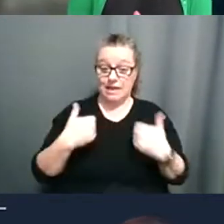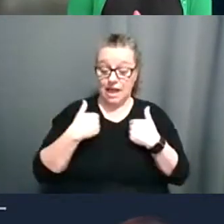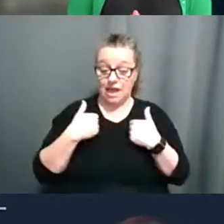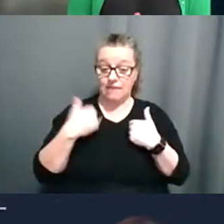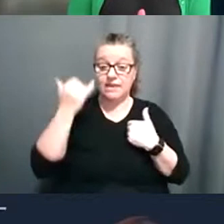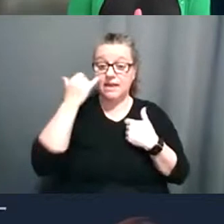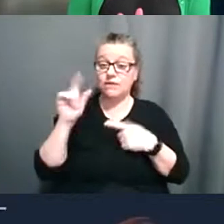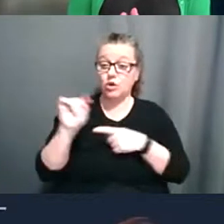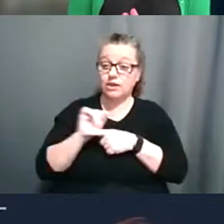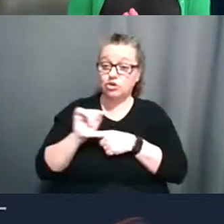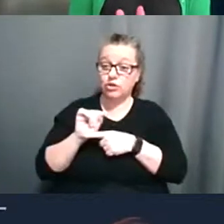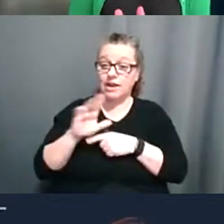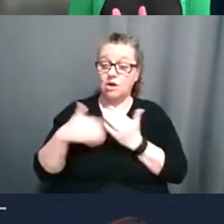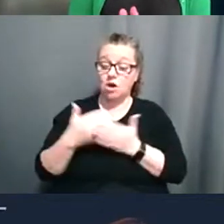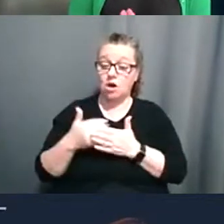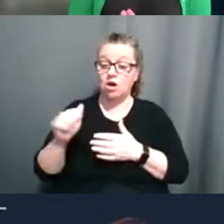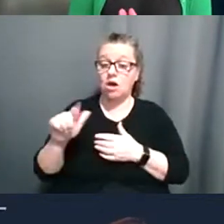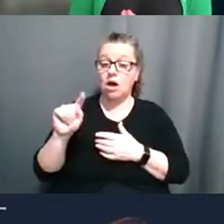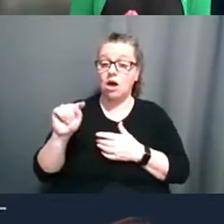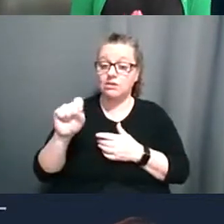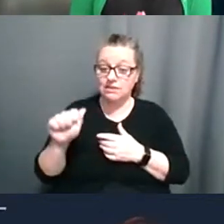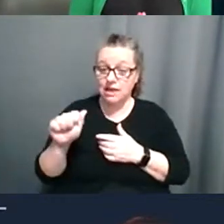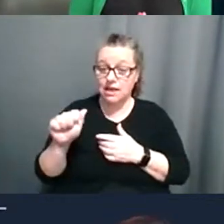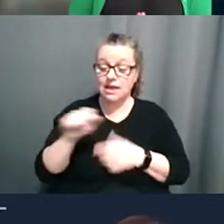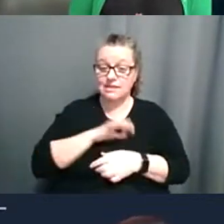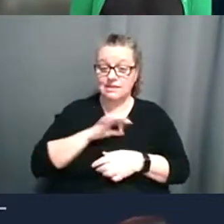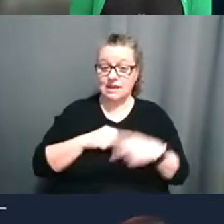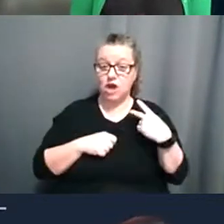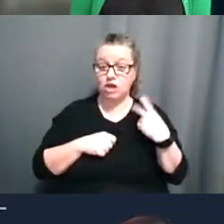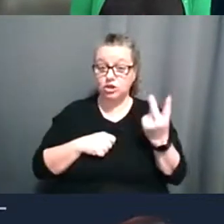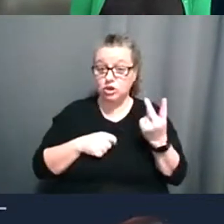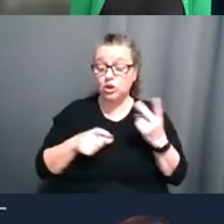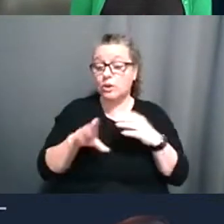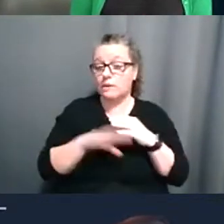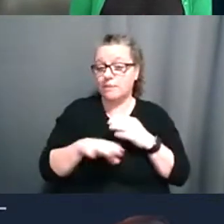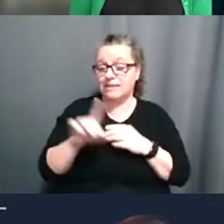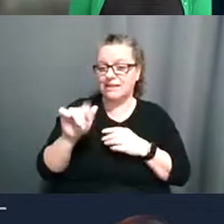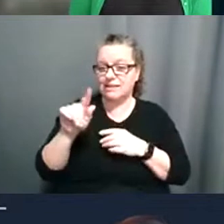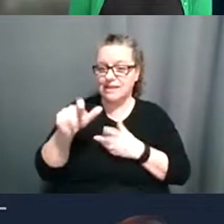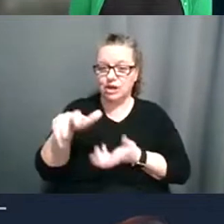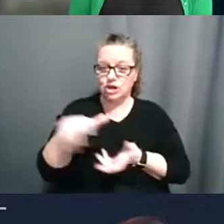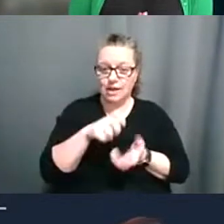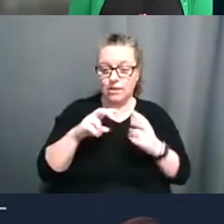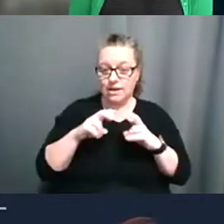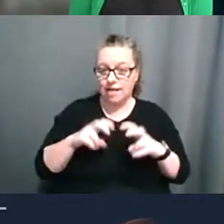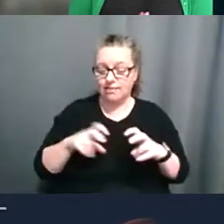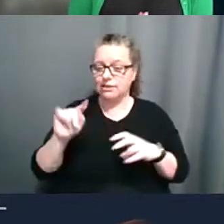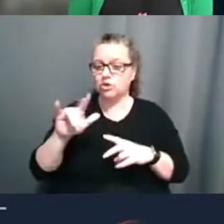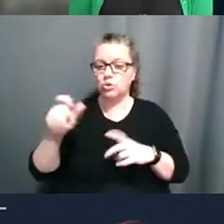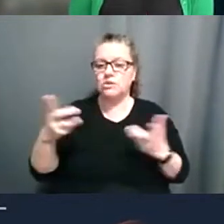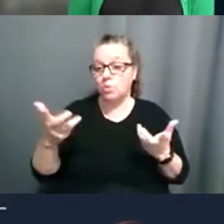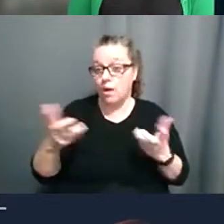train all ALTSA staff on 2 basic data gathering and analysis tools, what would they be?